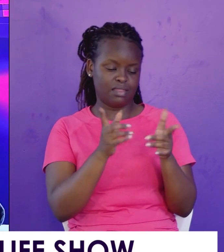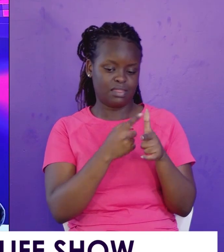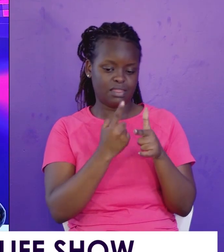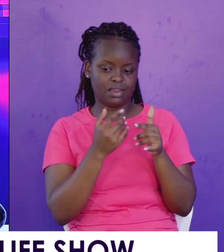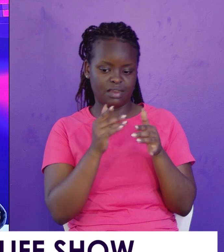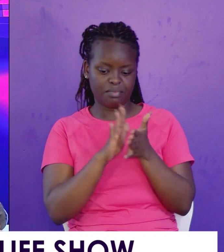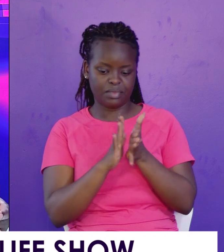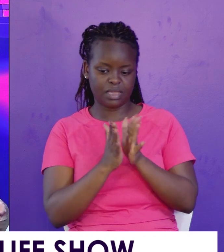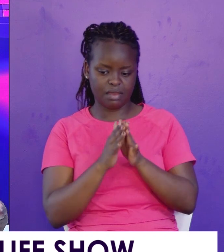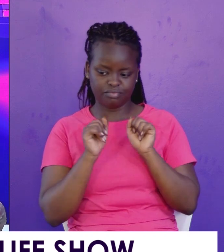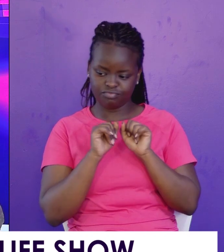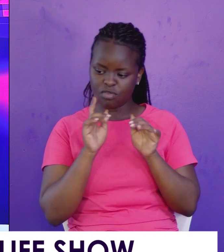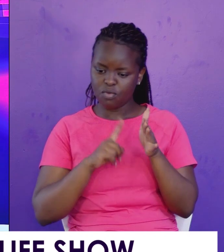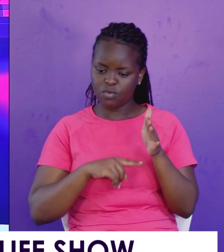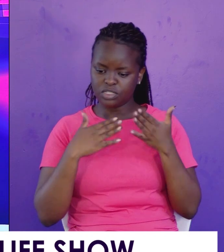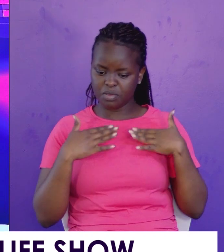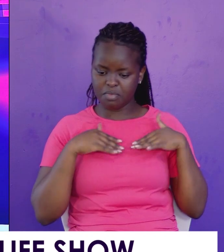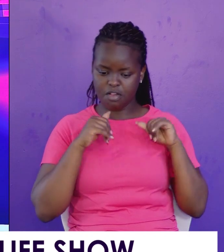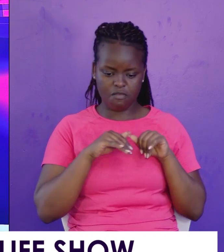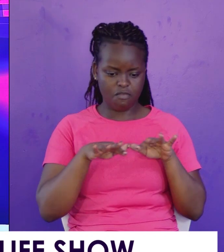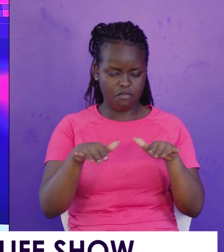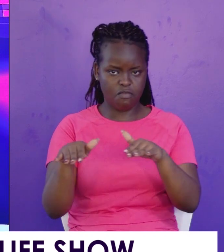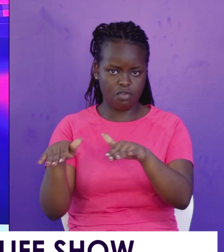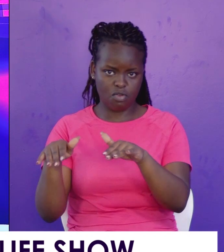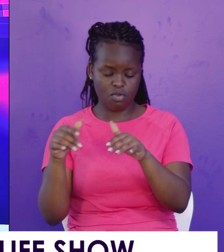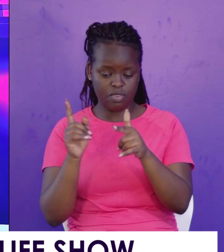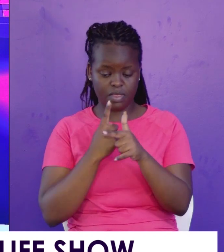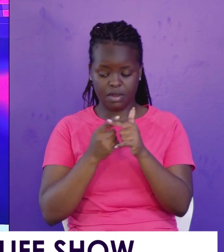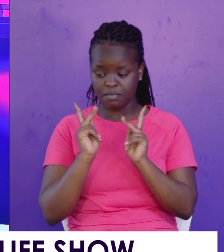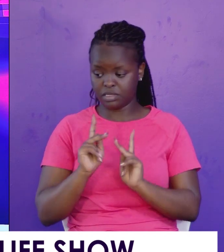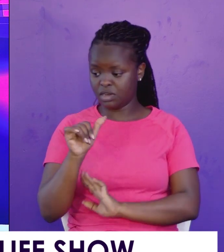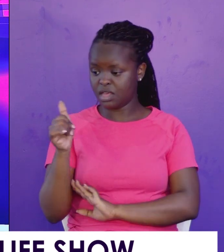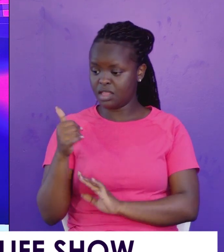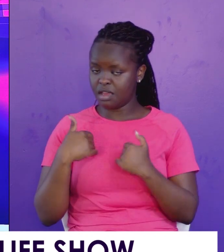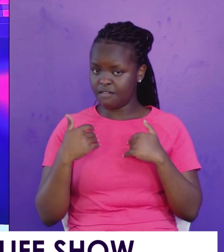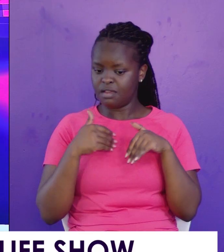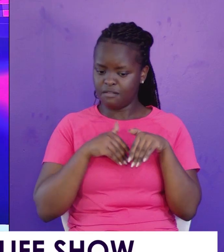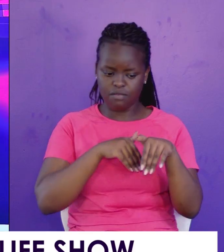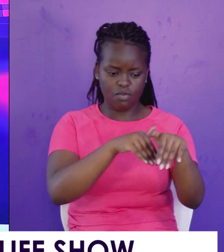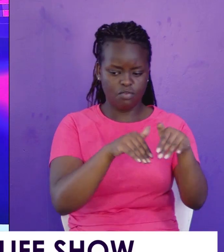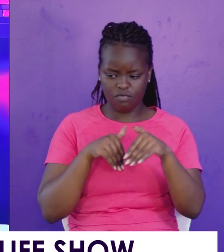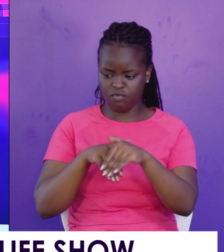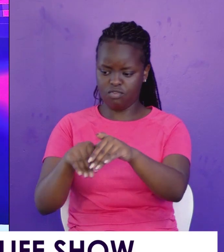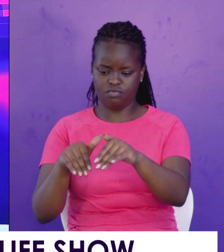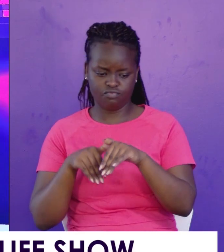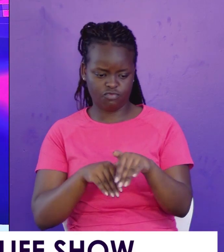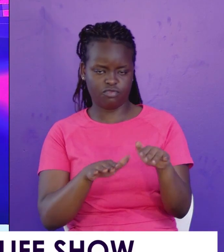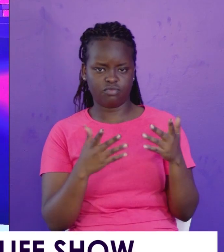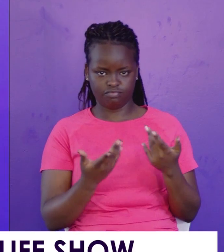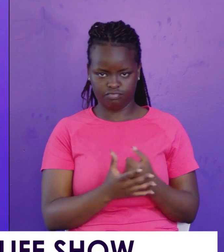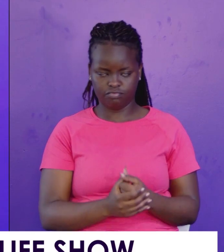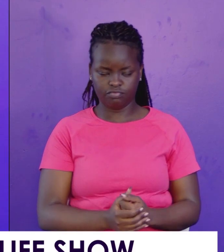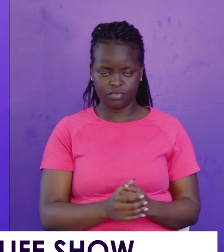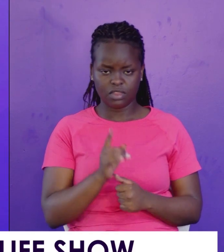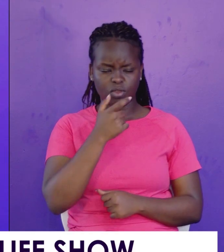it becomes a trend, people move to that, and somebody else comes with something else, becomes a trend, and people move to that. But aren't you